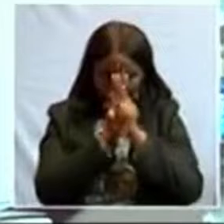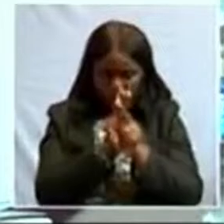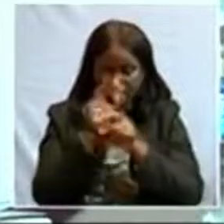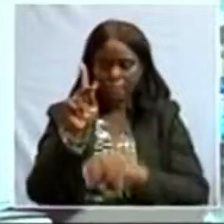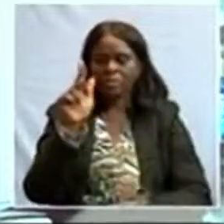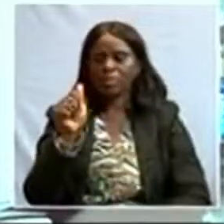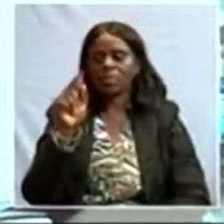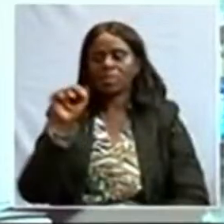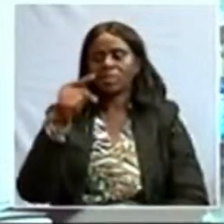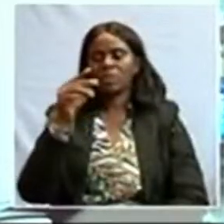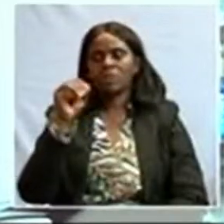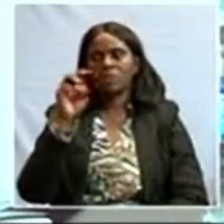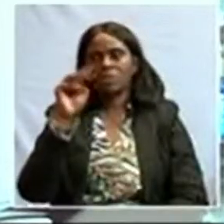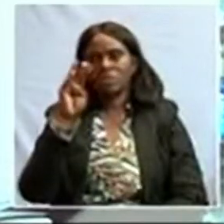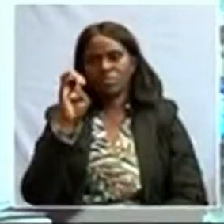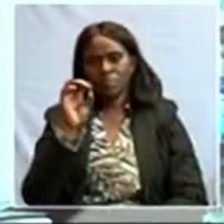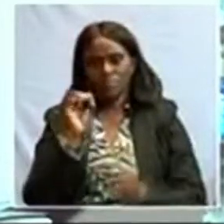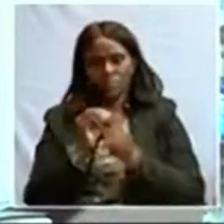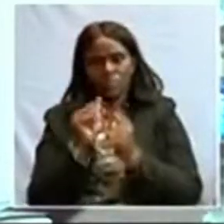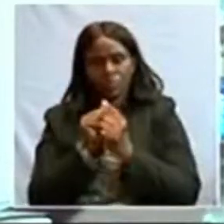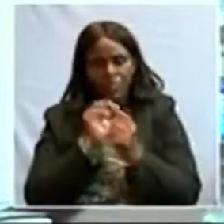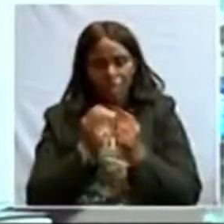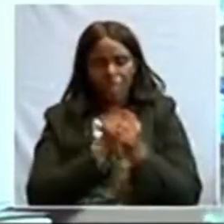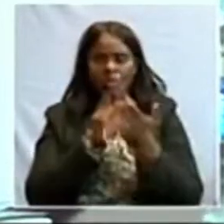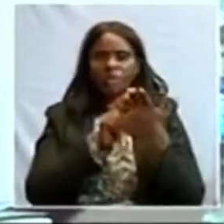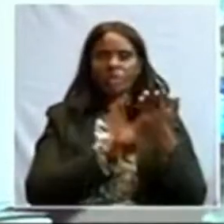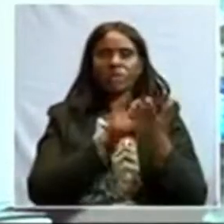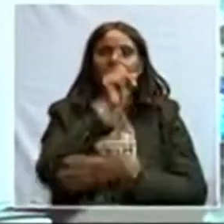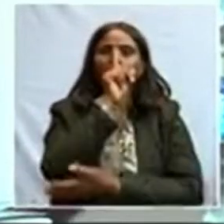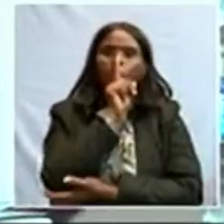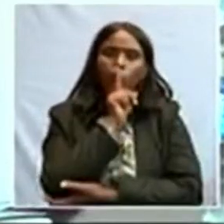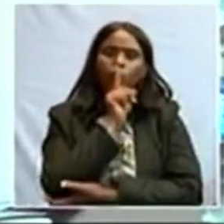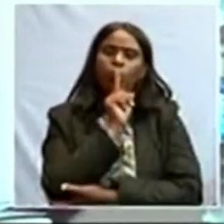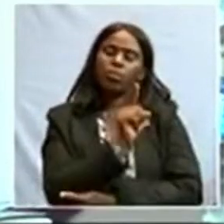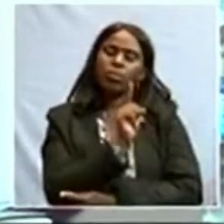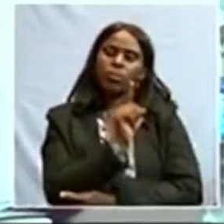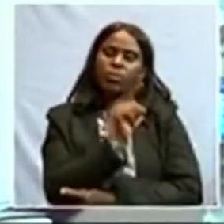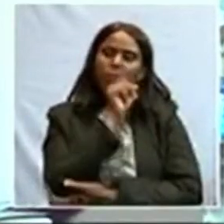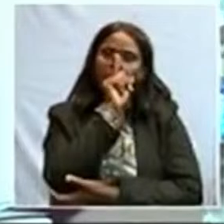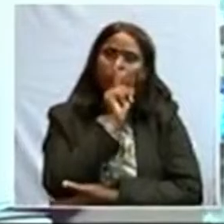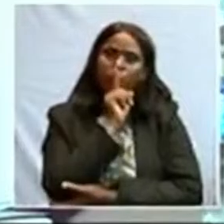with regard to our report being silent on